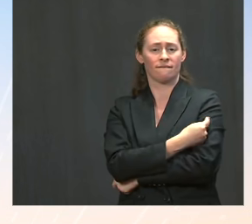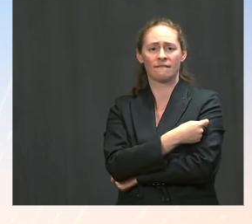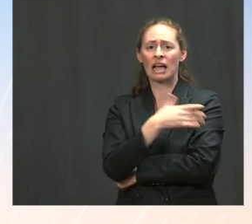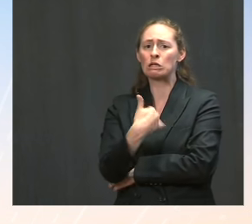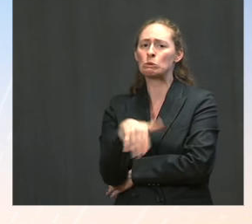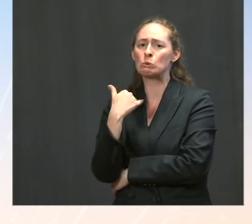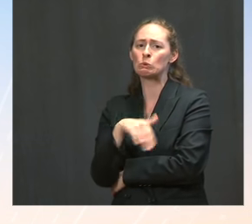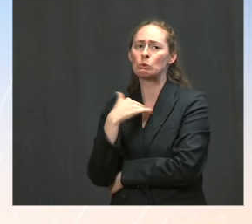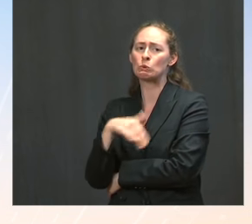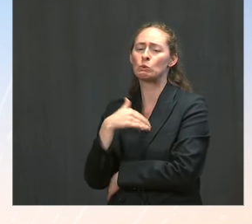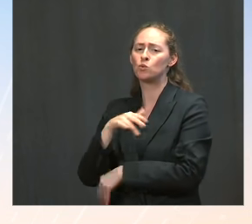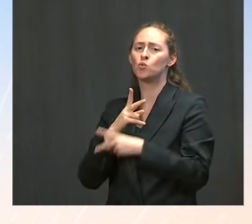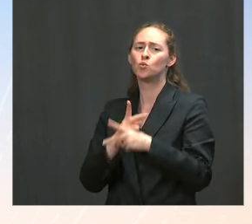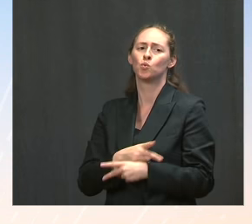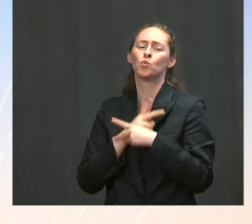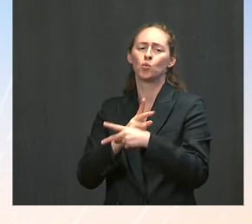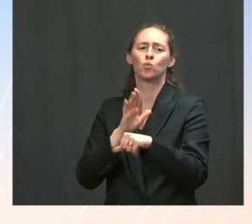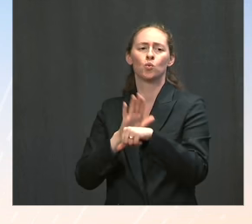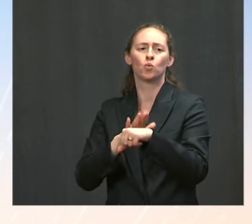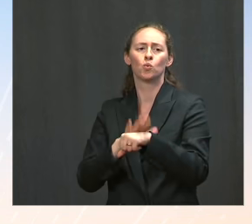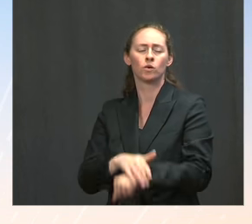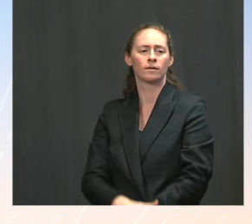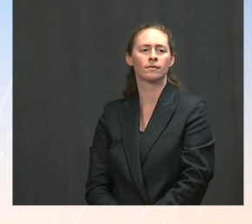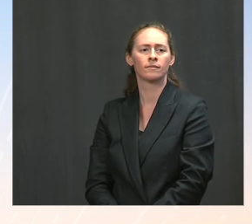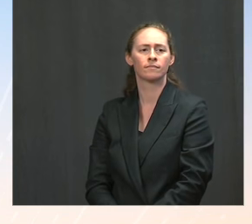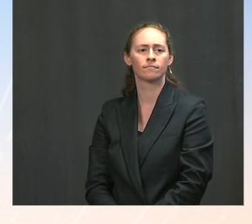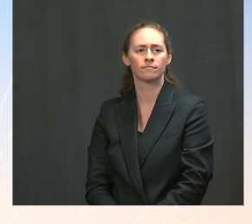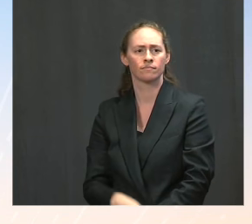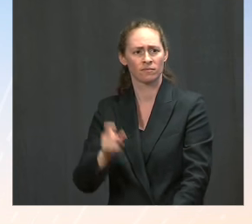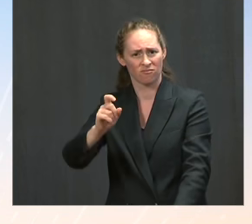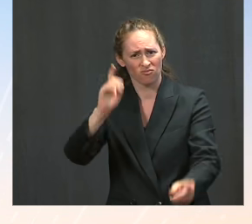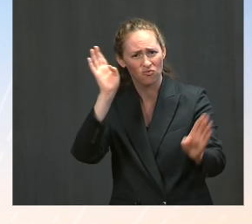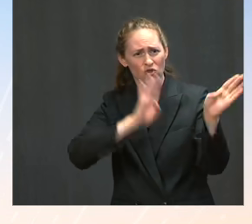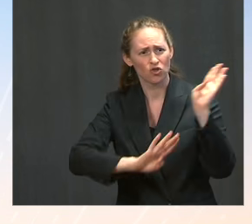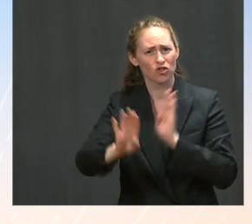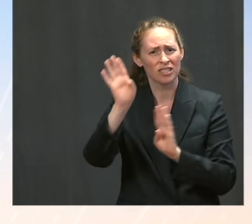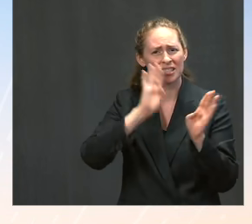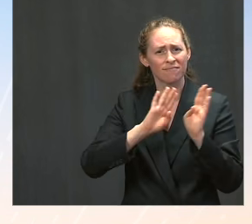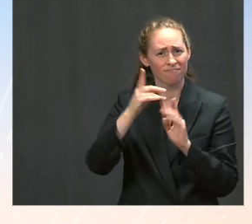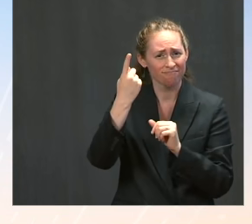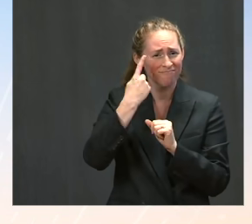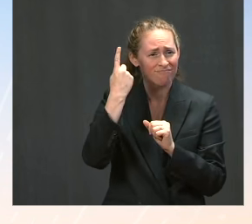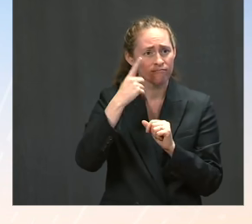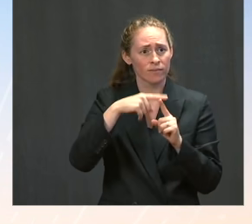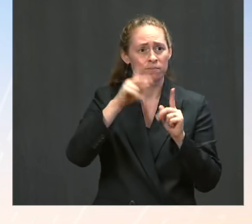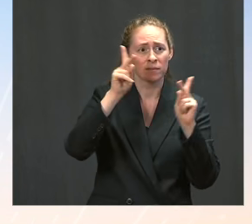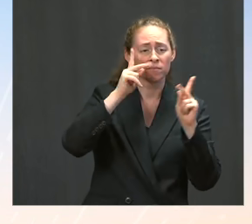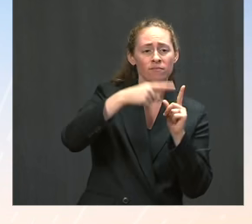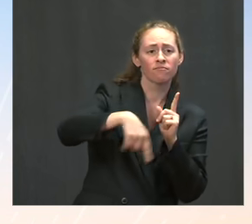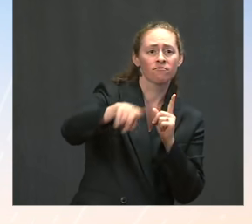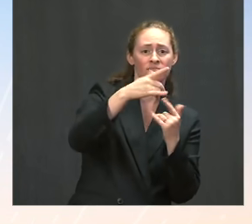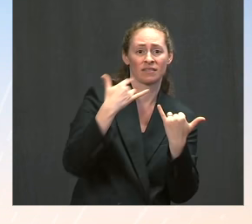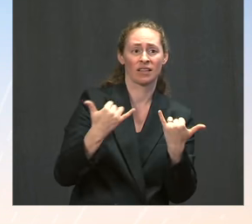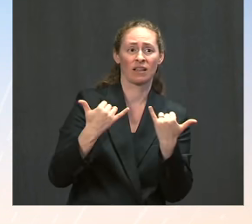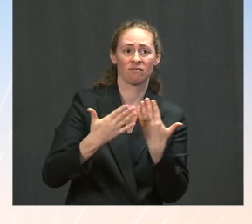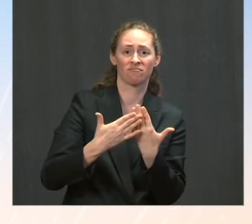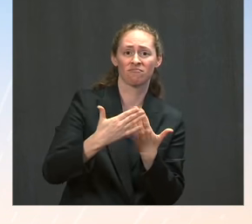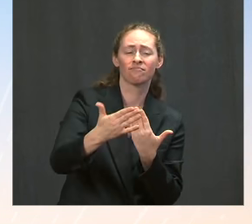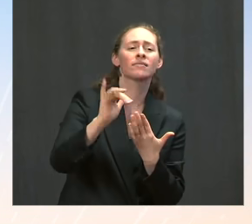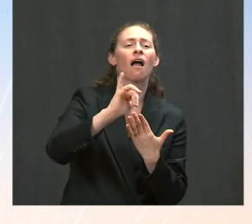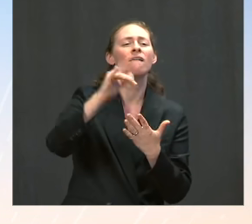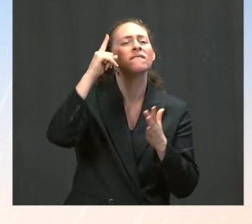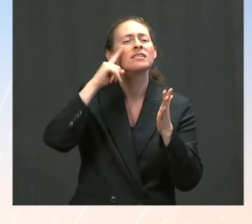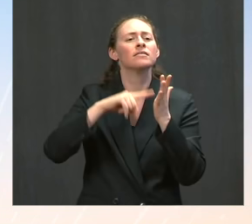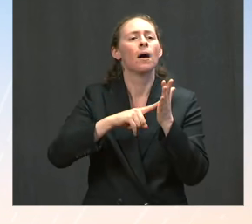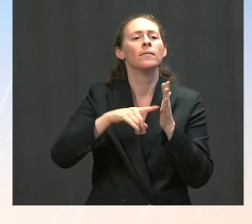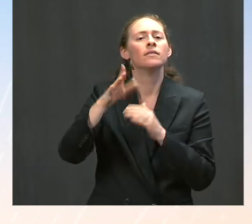is he worried, or are you worried about the effects one step beyond that on his agenda and the things that he wants to